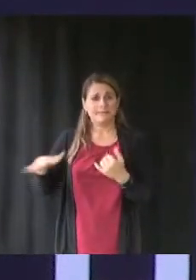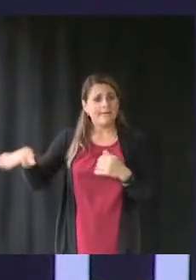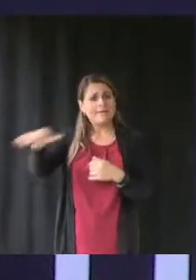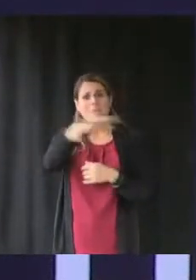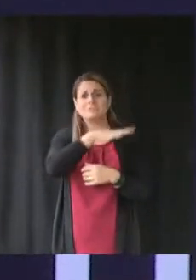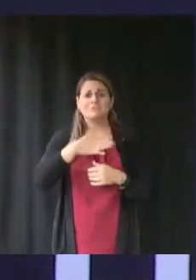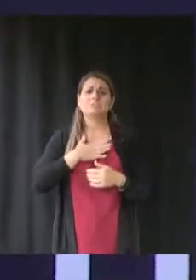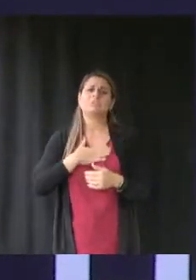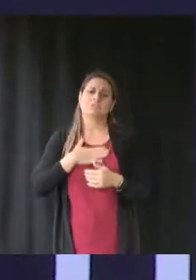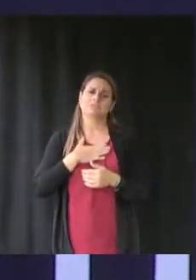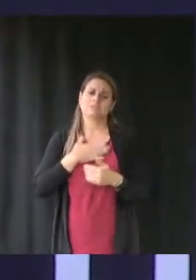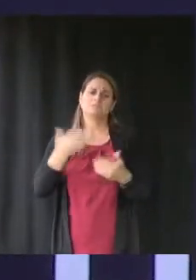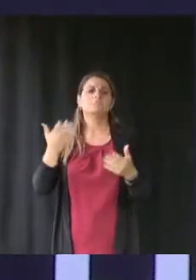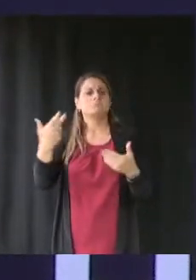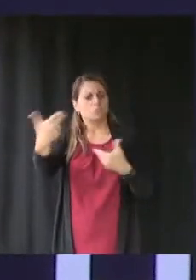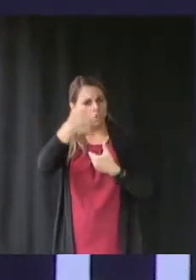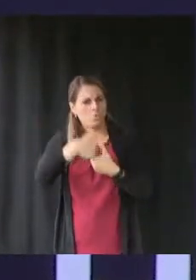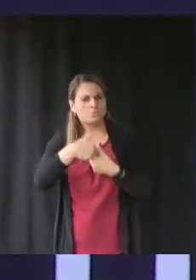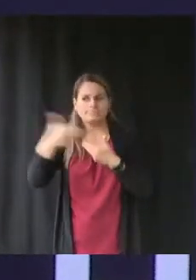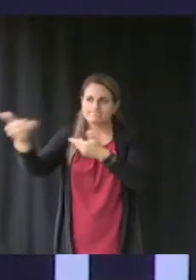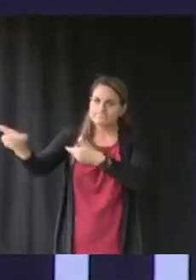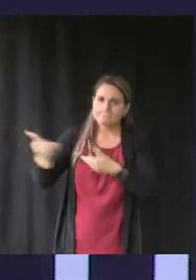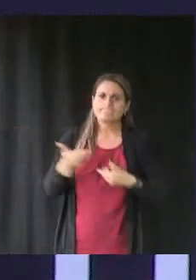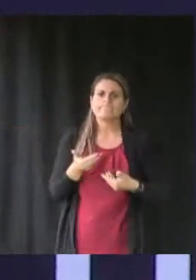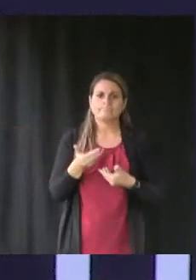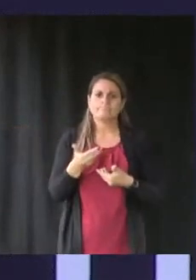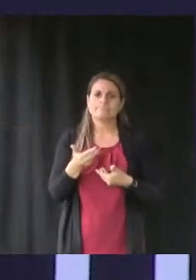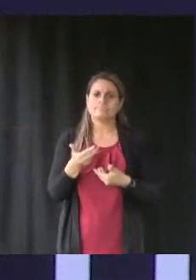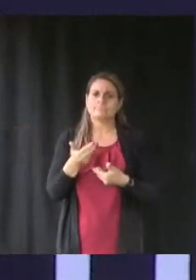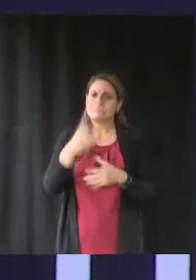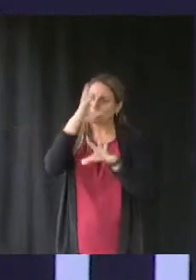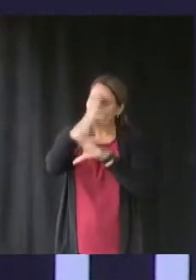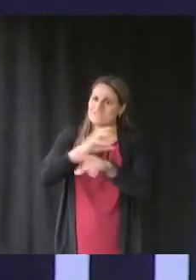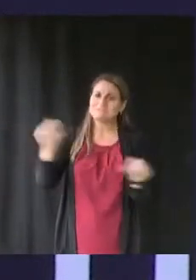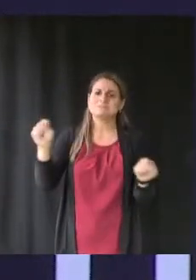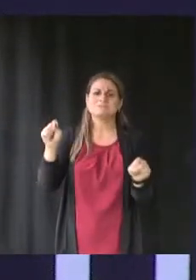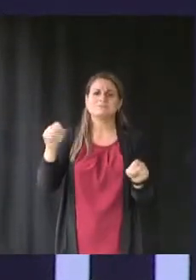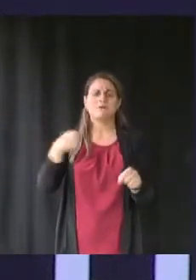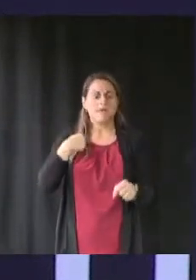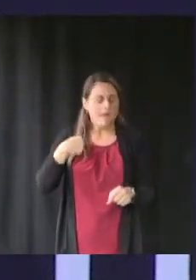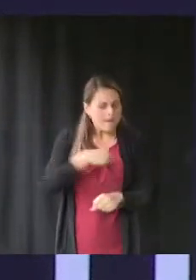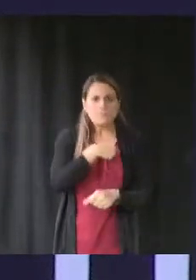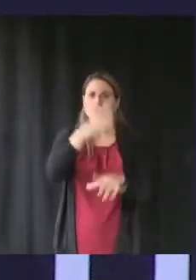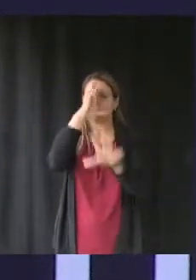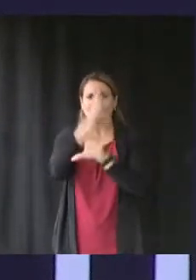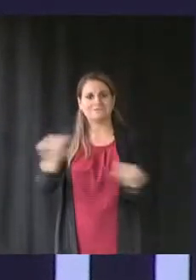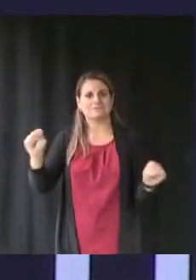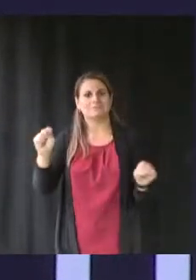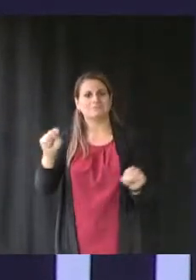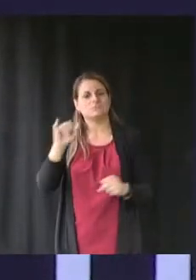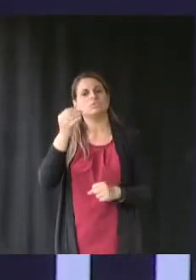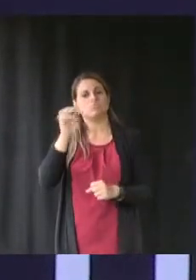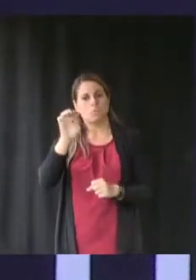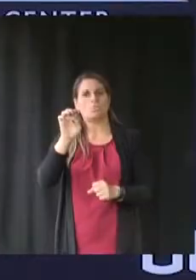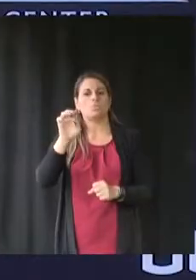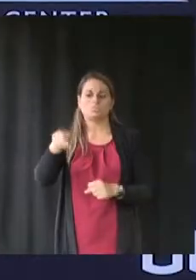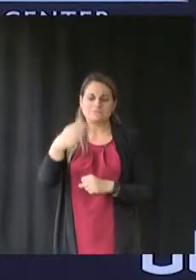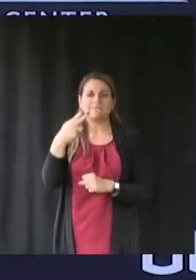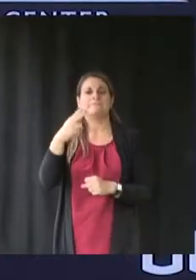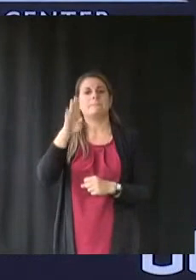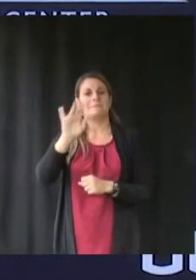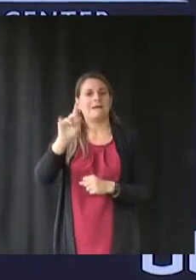me in welcoming and thanking our President of the United States, Joseph R. Biden.